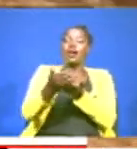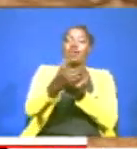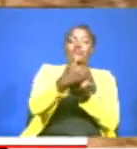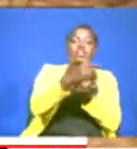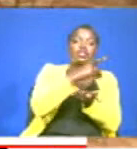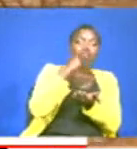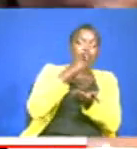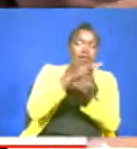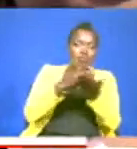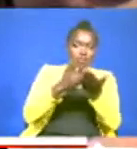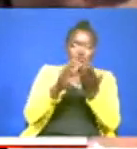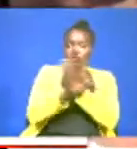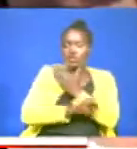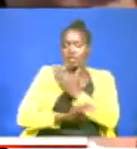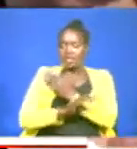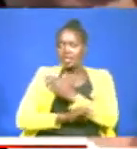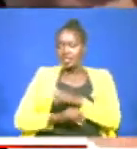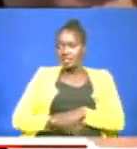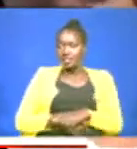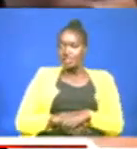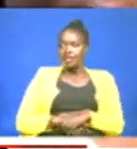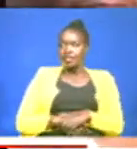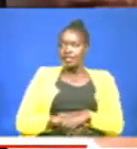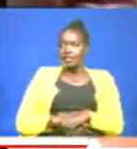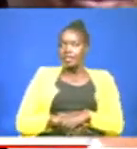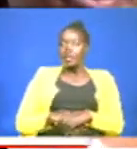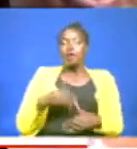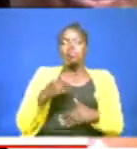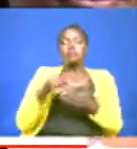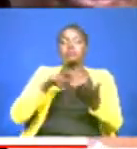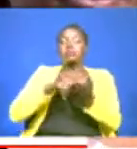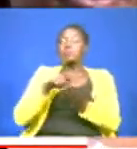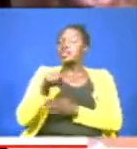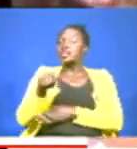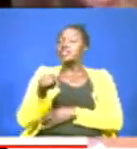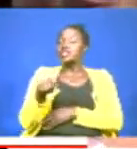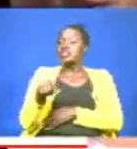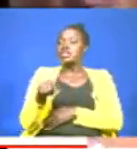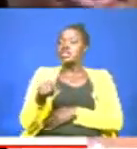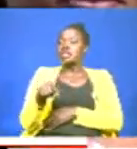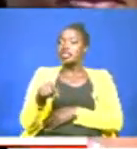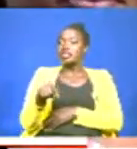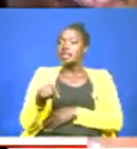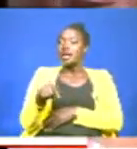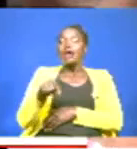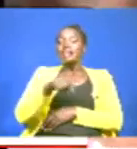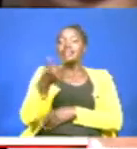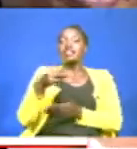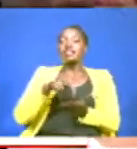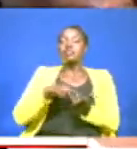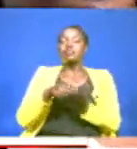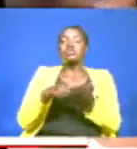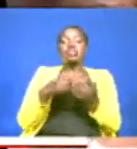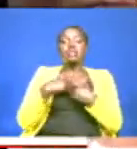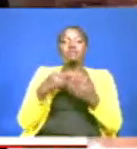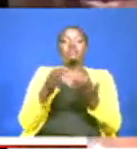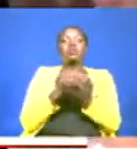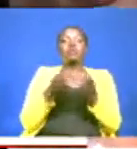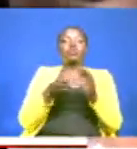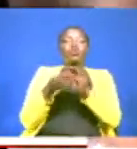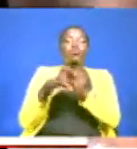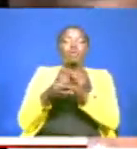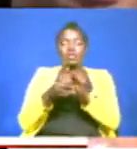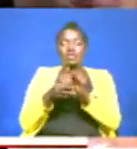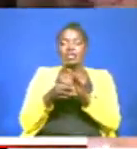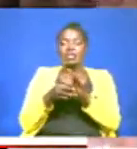of the county. Badala ya county kujenga mradi huu na World Vision ajenga mradi mwingine tutashirikiana ili iwe